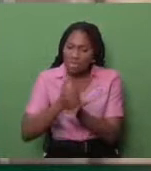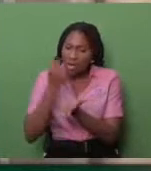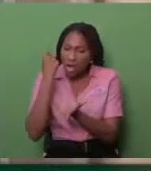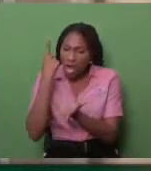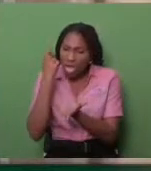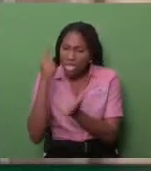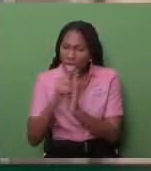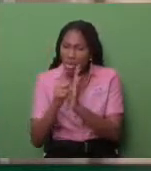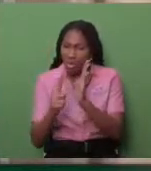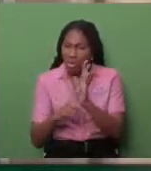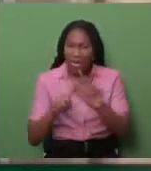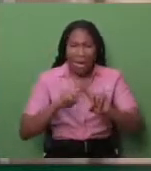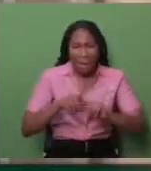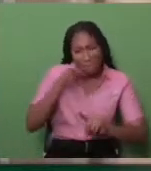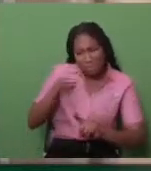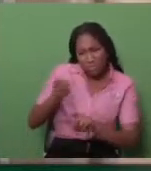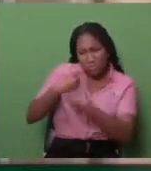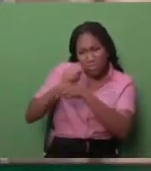here.